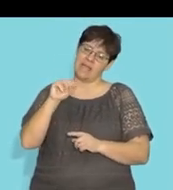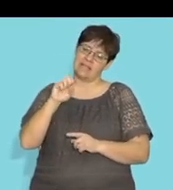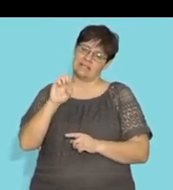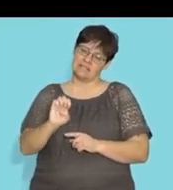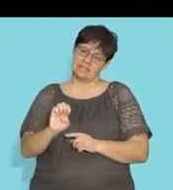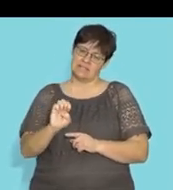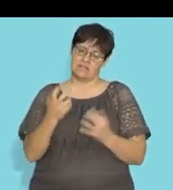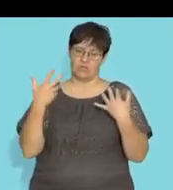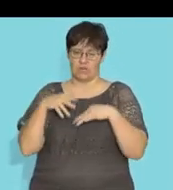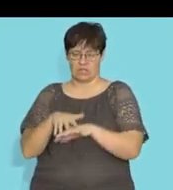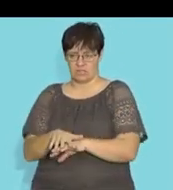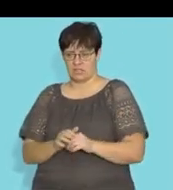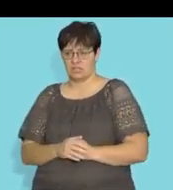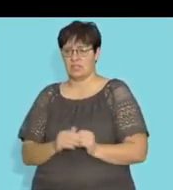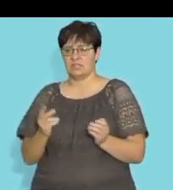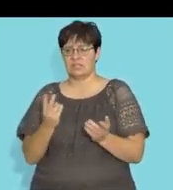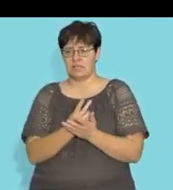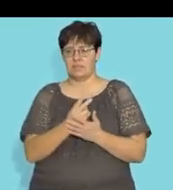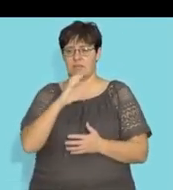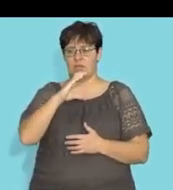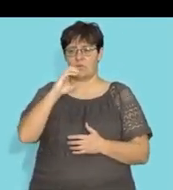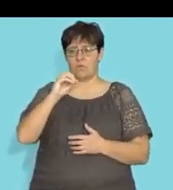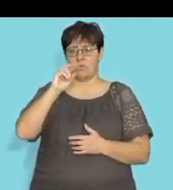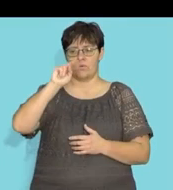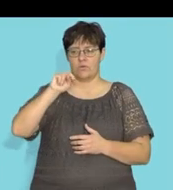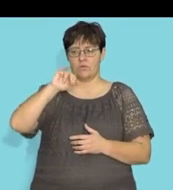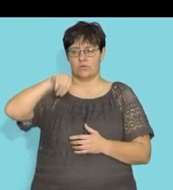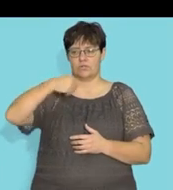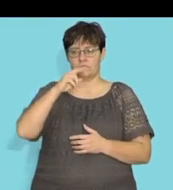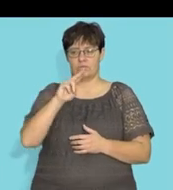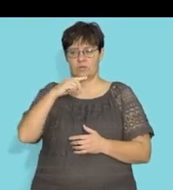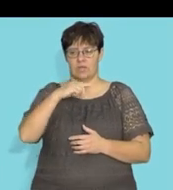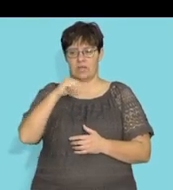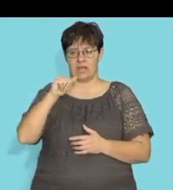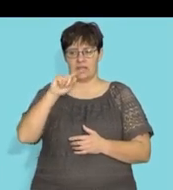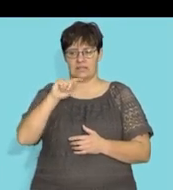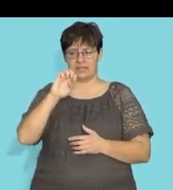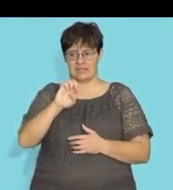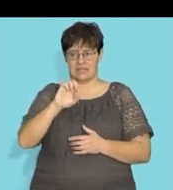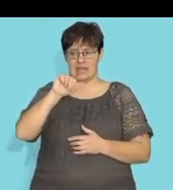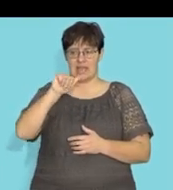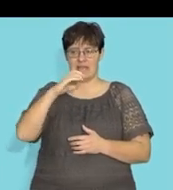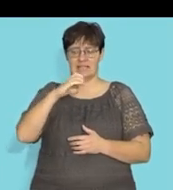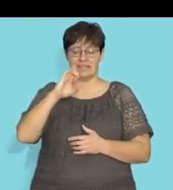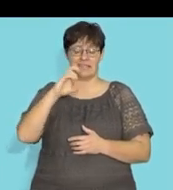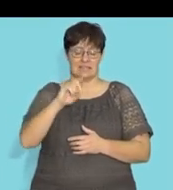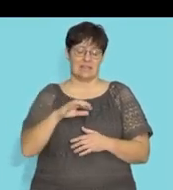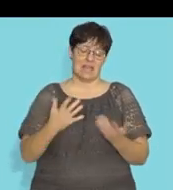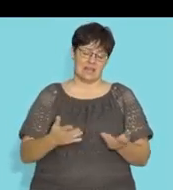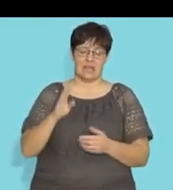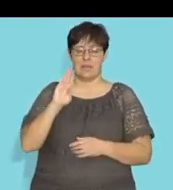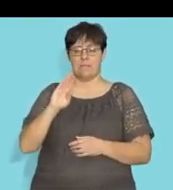also going to use the words conjugate acid-base pairs. So we will talk about a conjugate acid